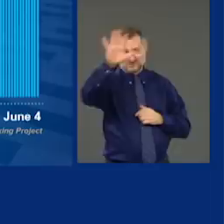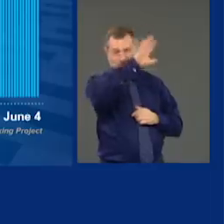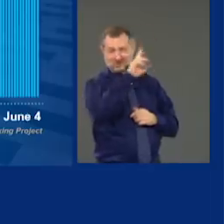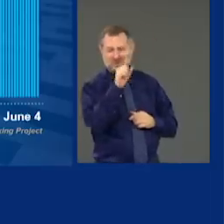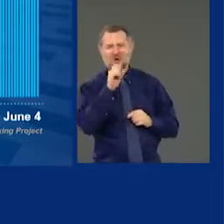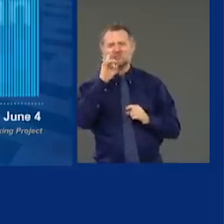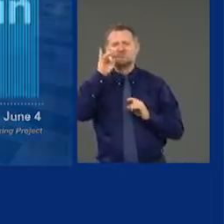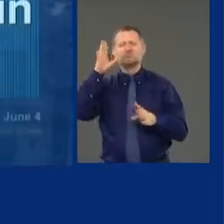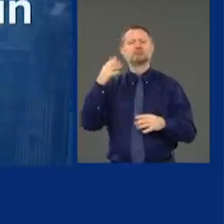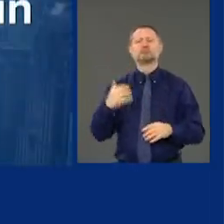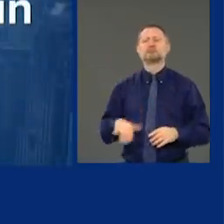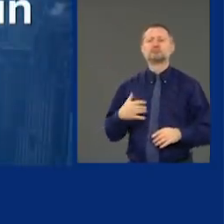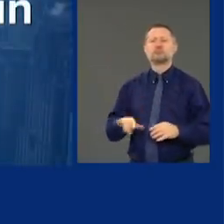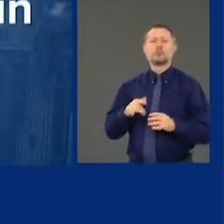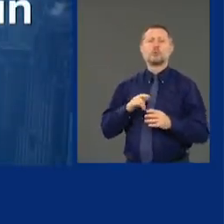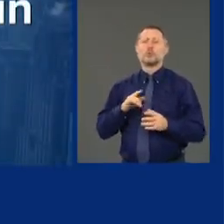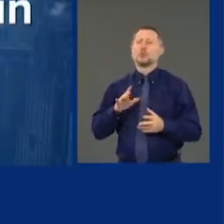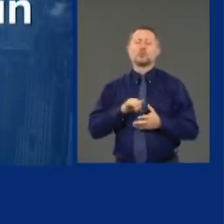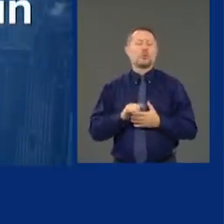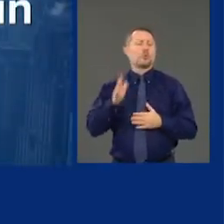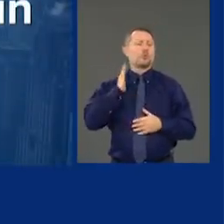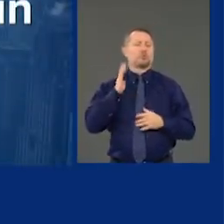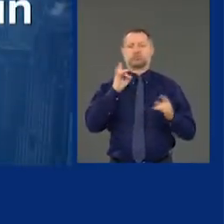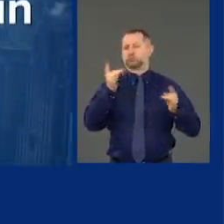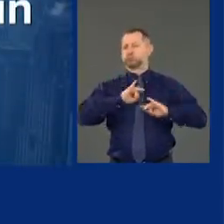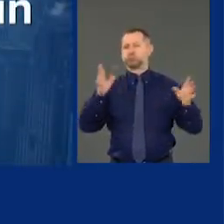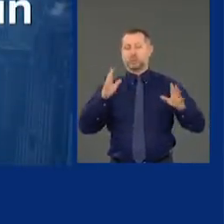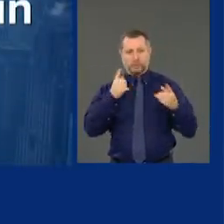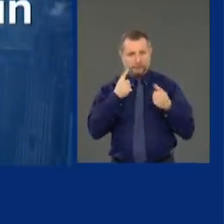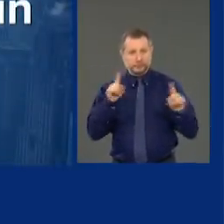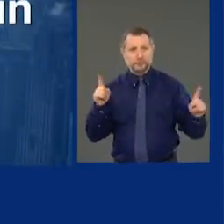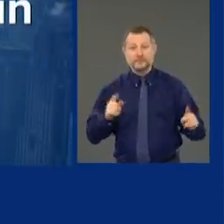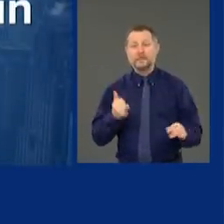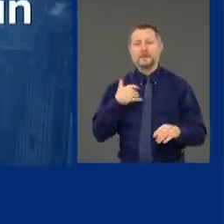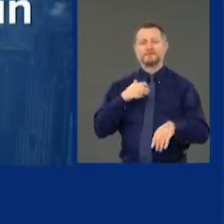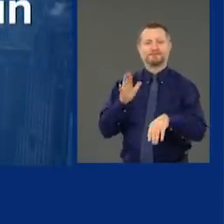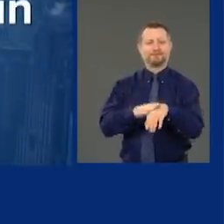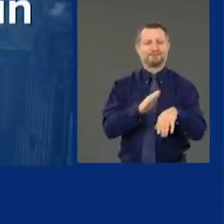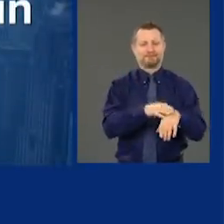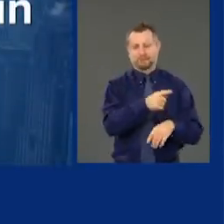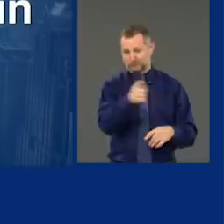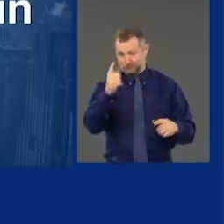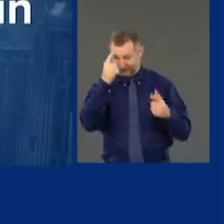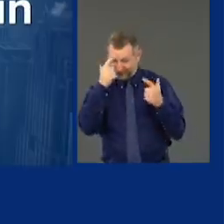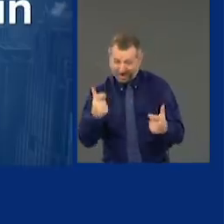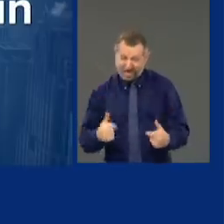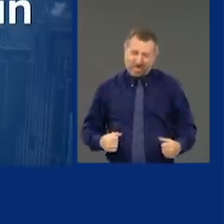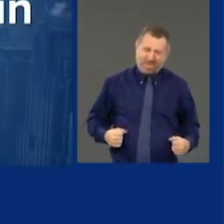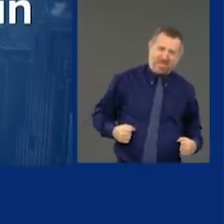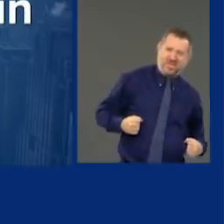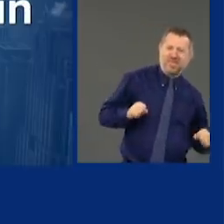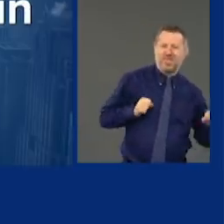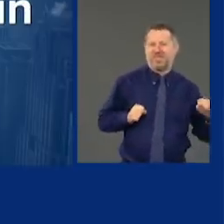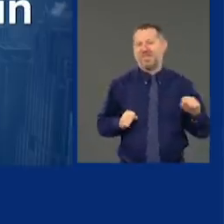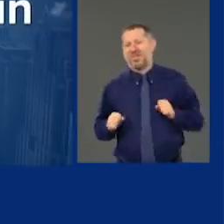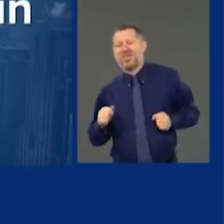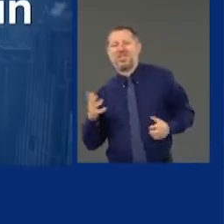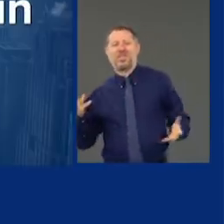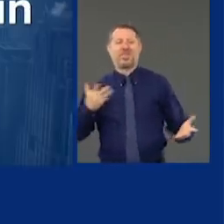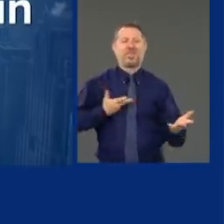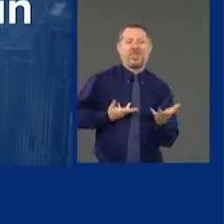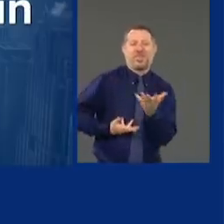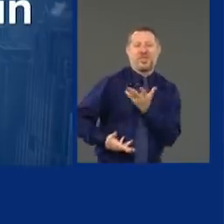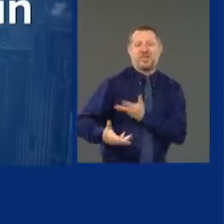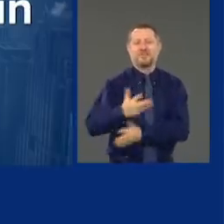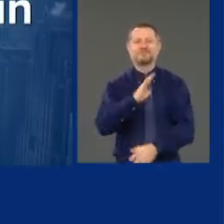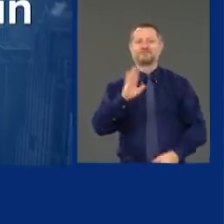it. Don't get cocky. Don't get arrogant. They say New Yorkers are arrogant. I think they're talking about